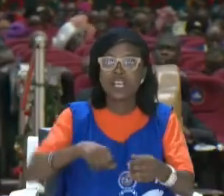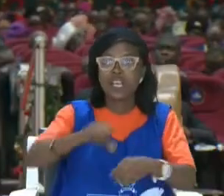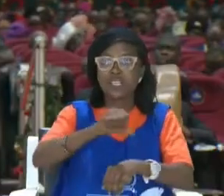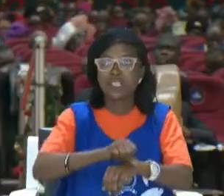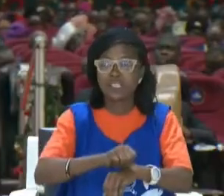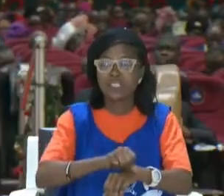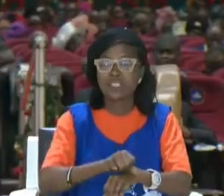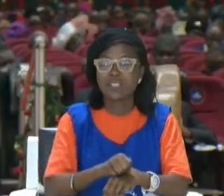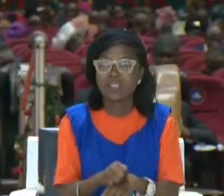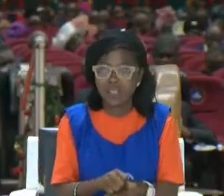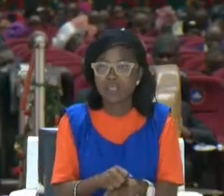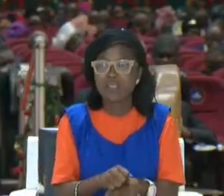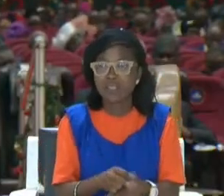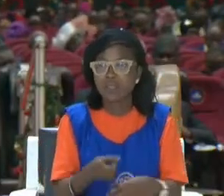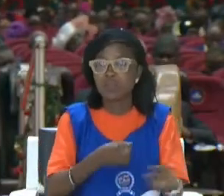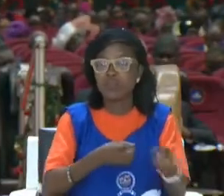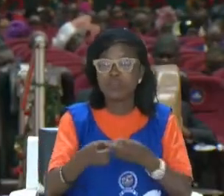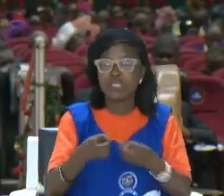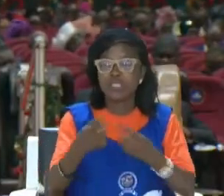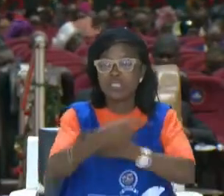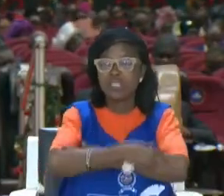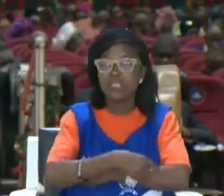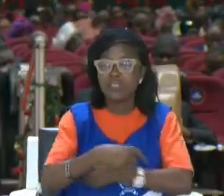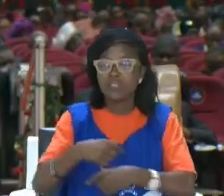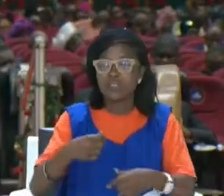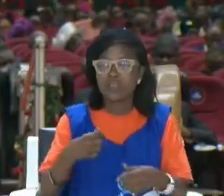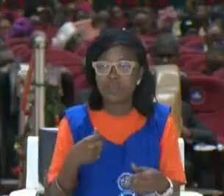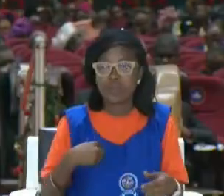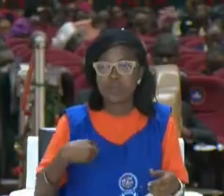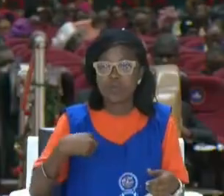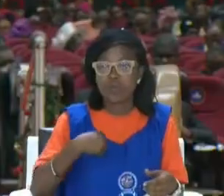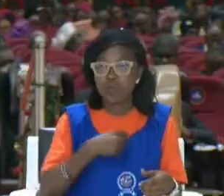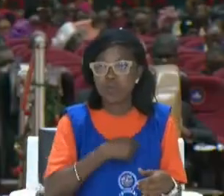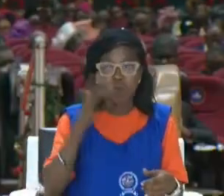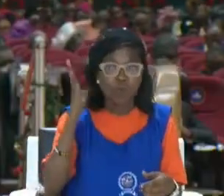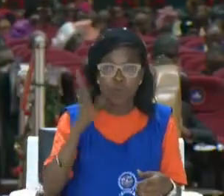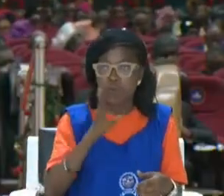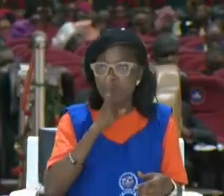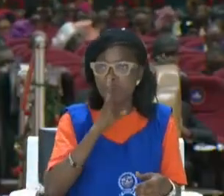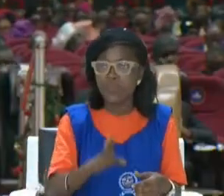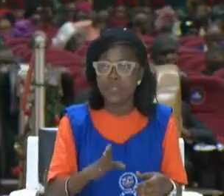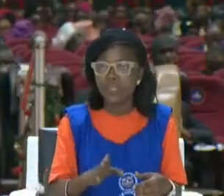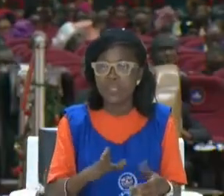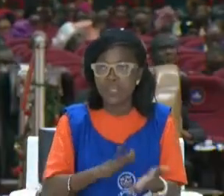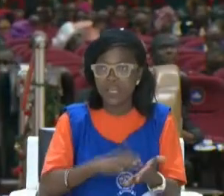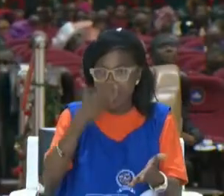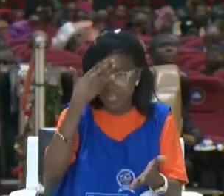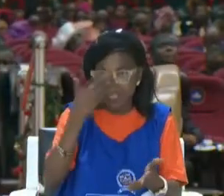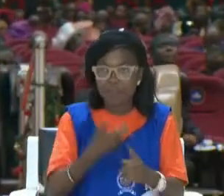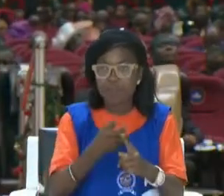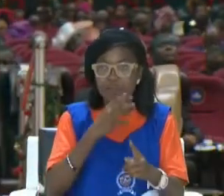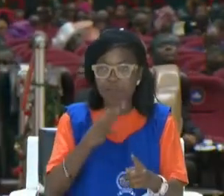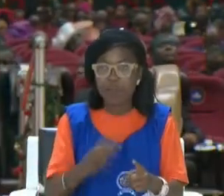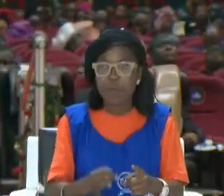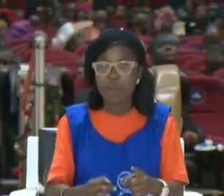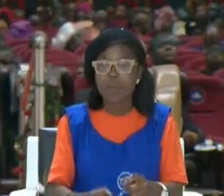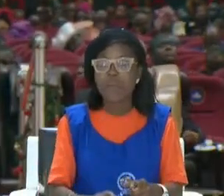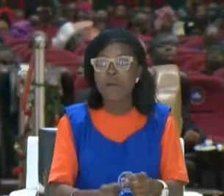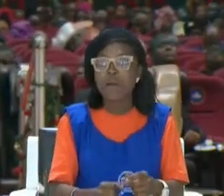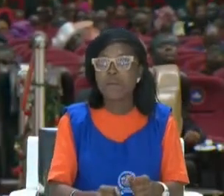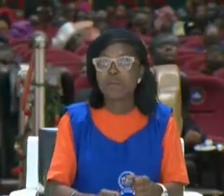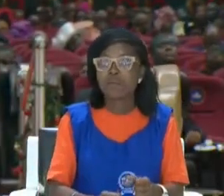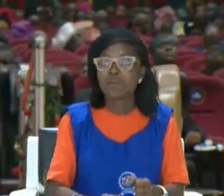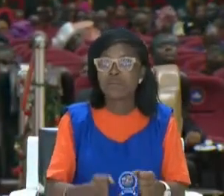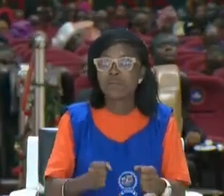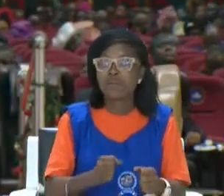During the day, of course, we will be hearing from mighty men of God, ministers from